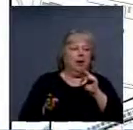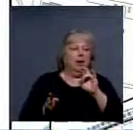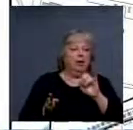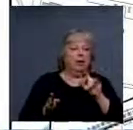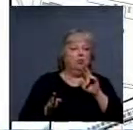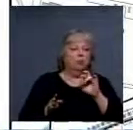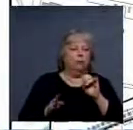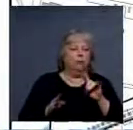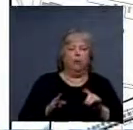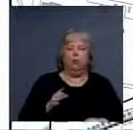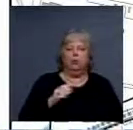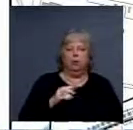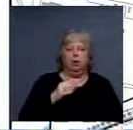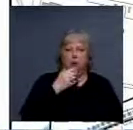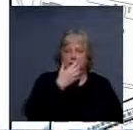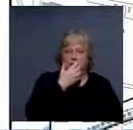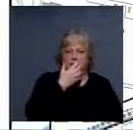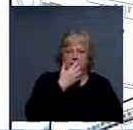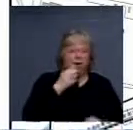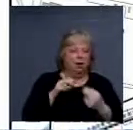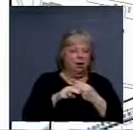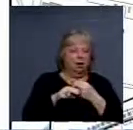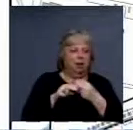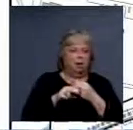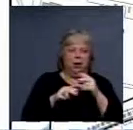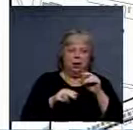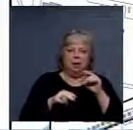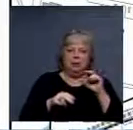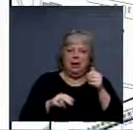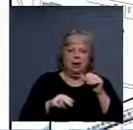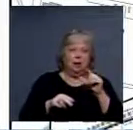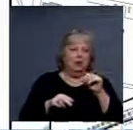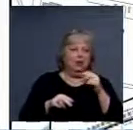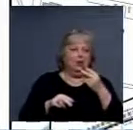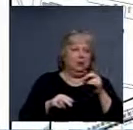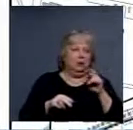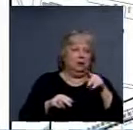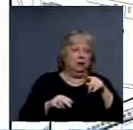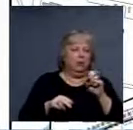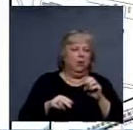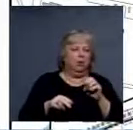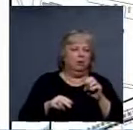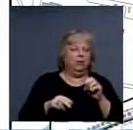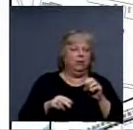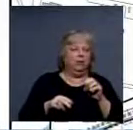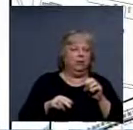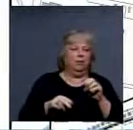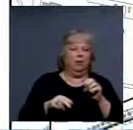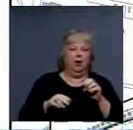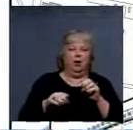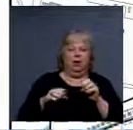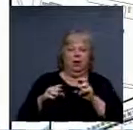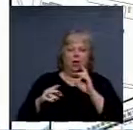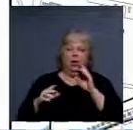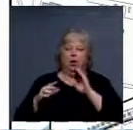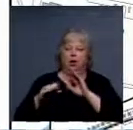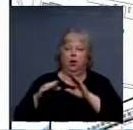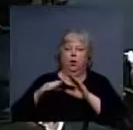or Highway 10, La Harpe, right over the viaduct and the